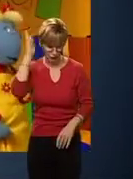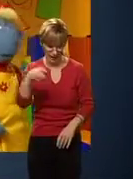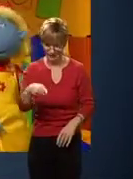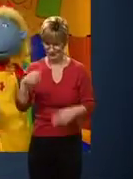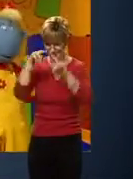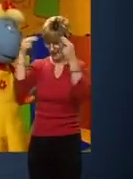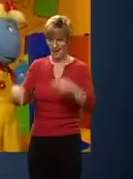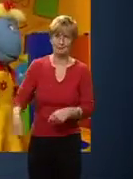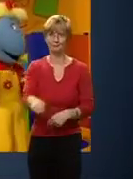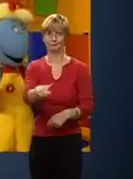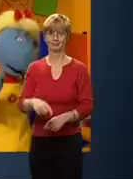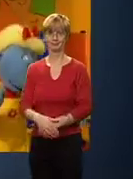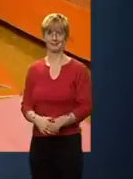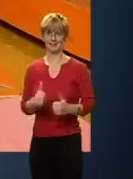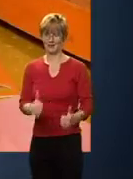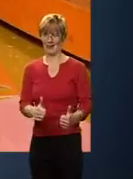Right, Jake and Bella.